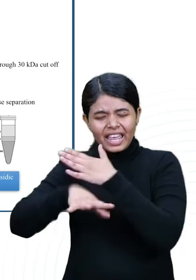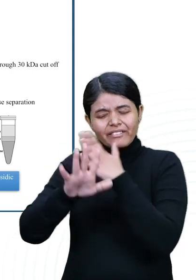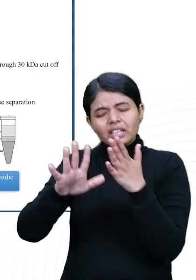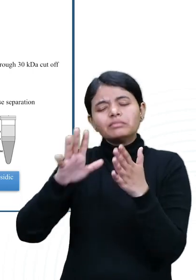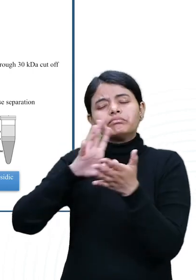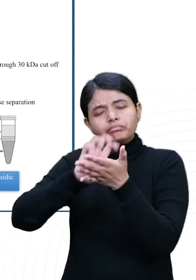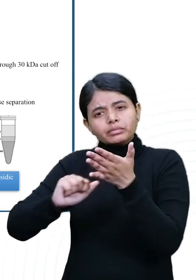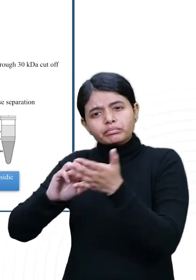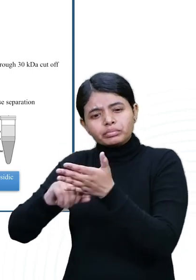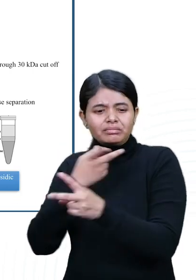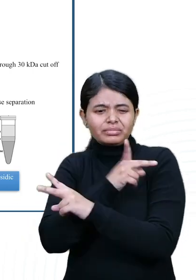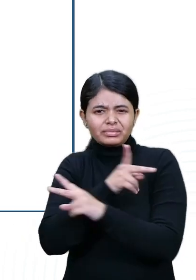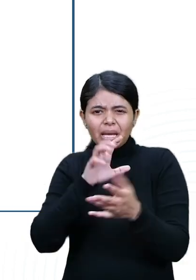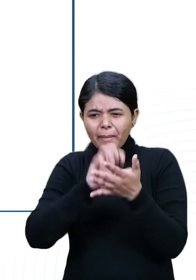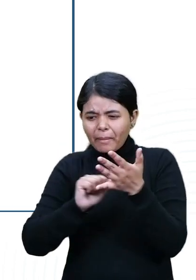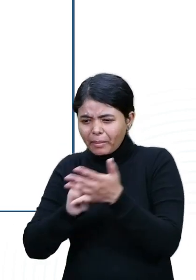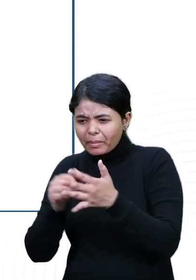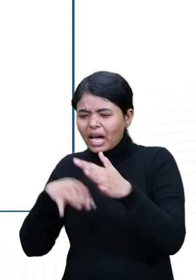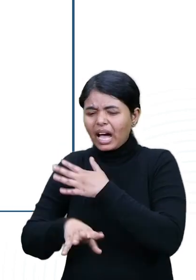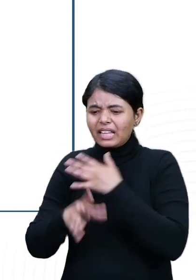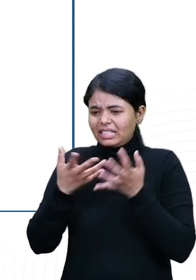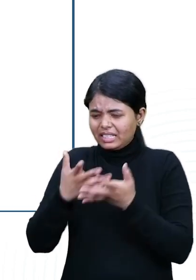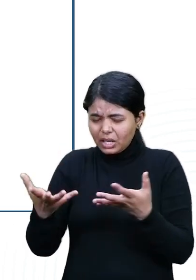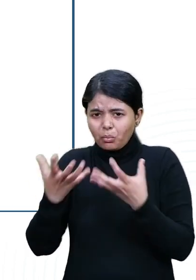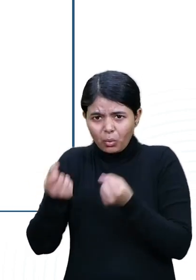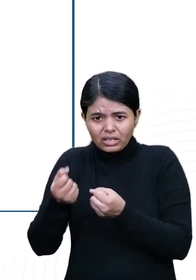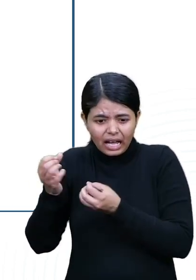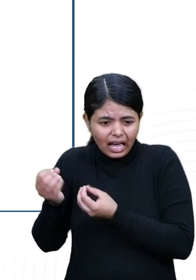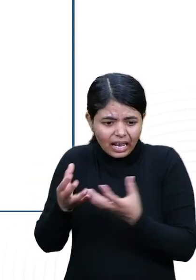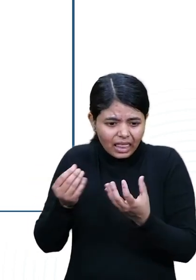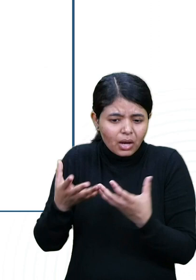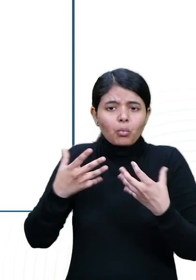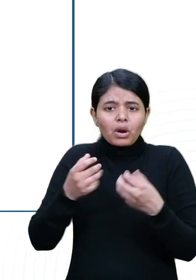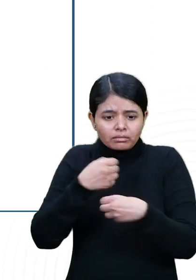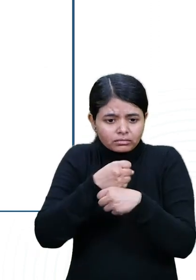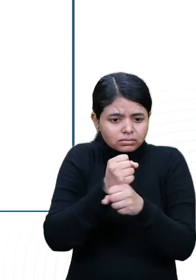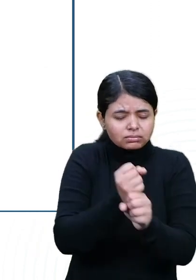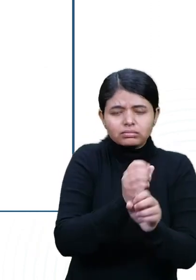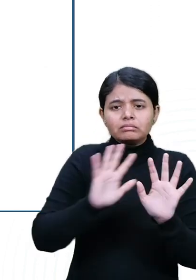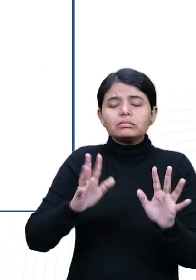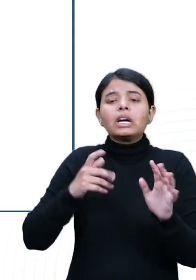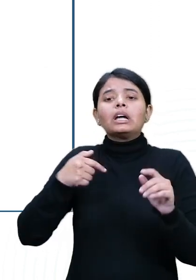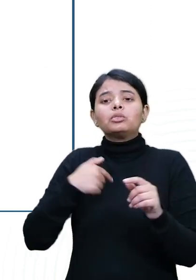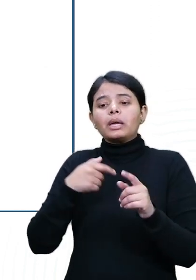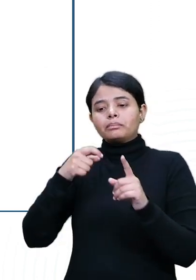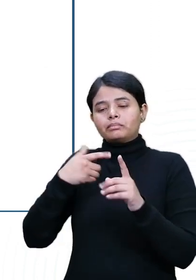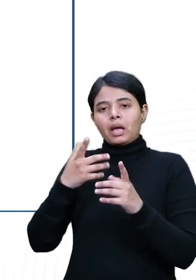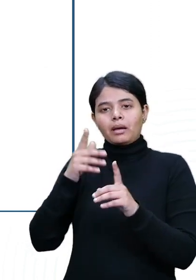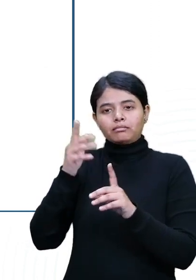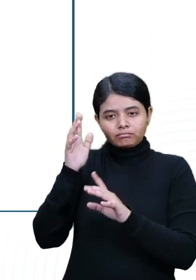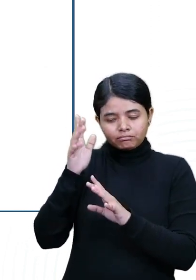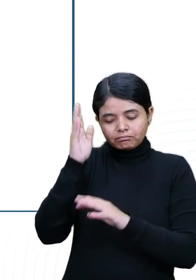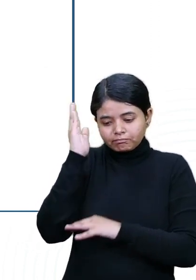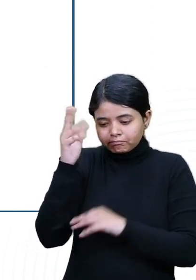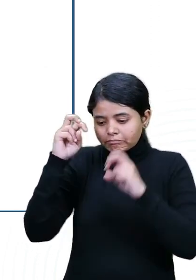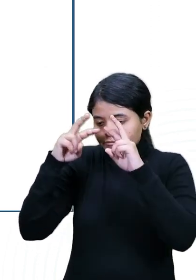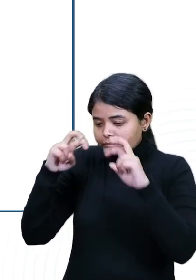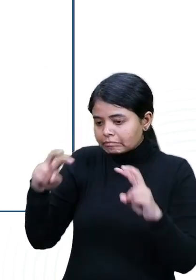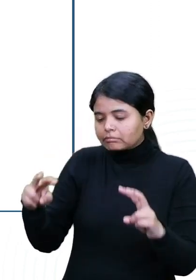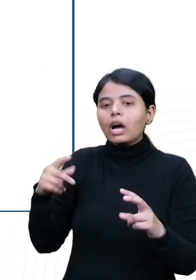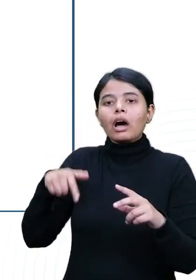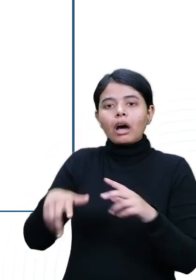So once we have the glycans or glycopeptides ready, we can do two things with GCMS. First is analyzing the total